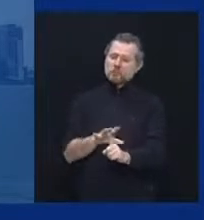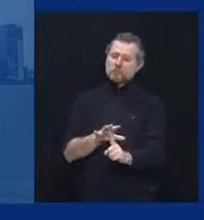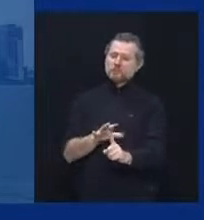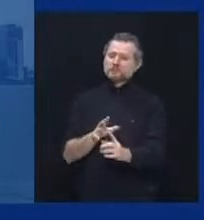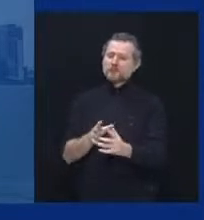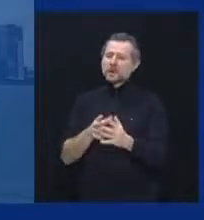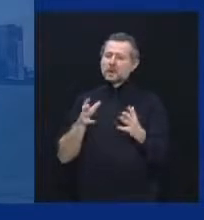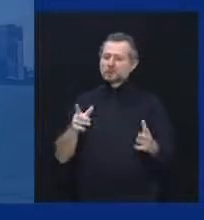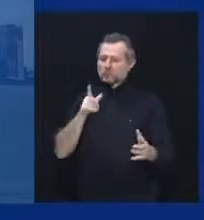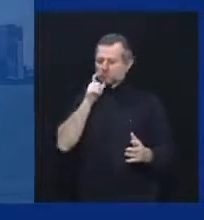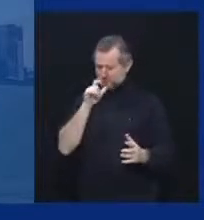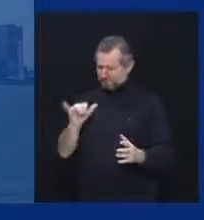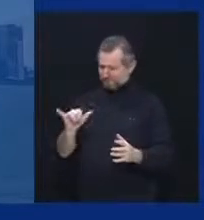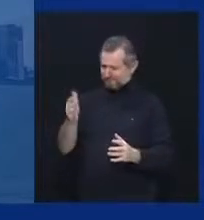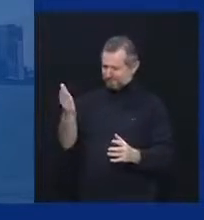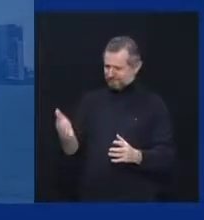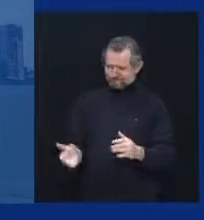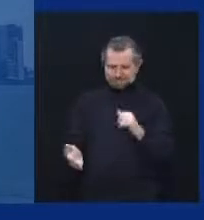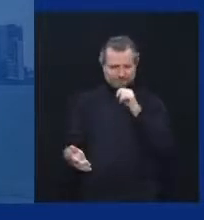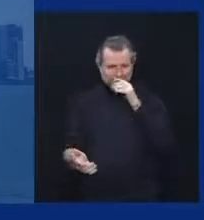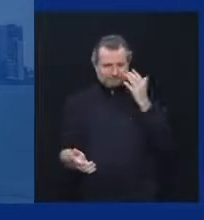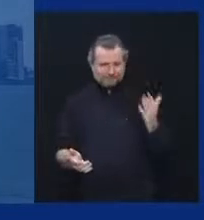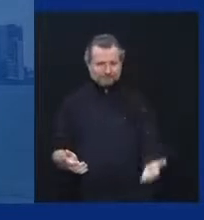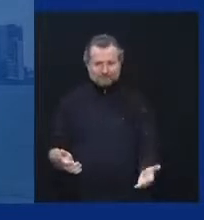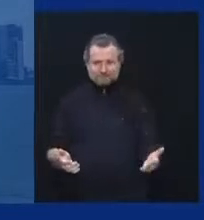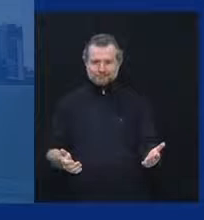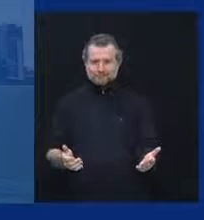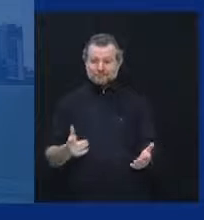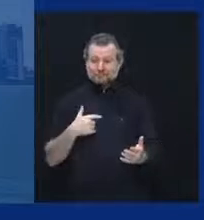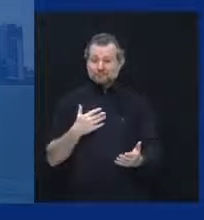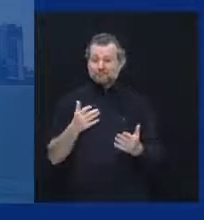Find your best self in this moment.